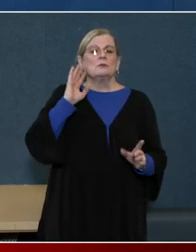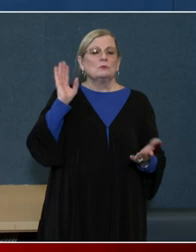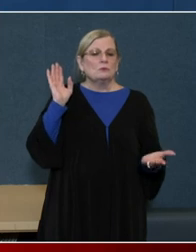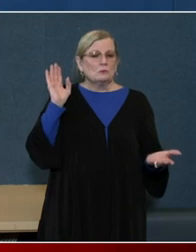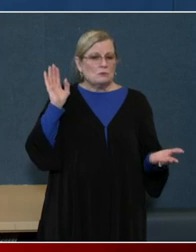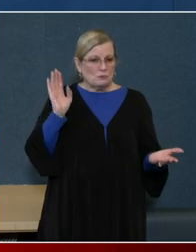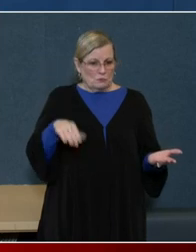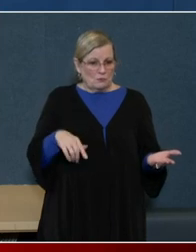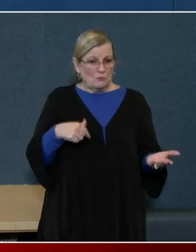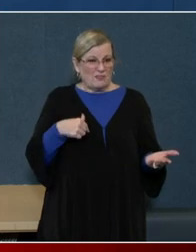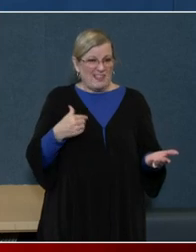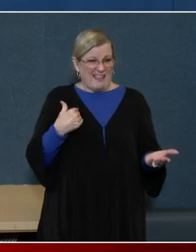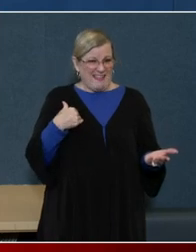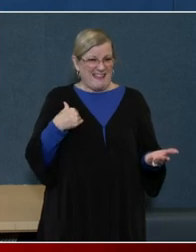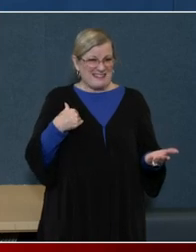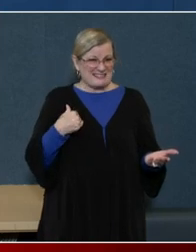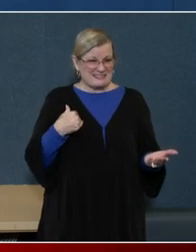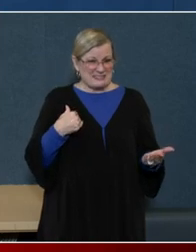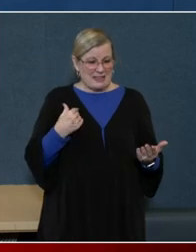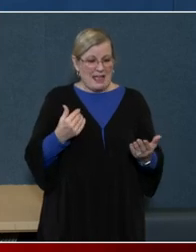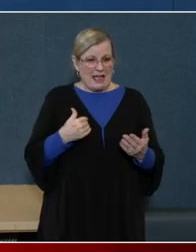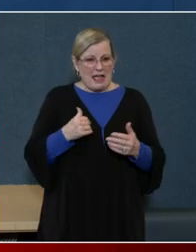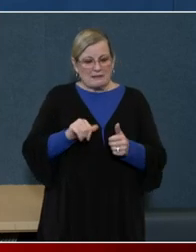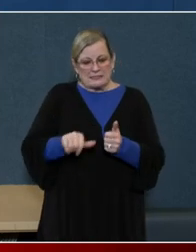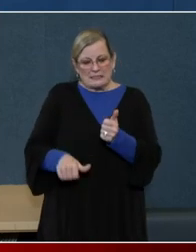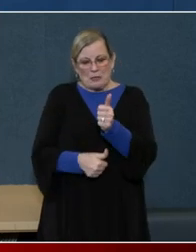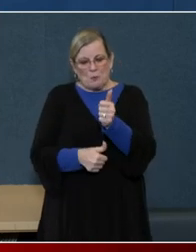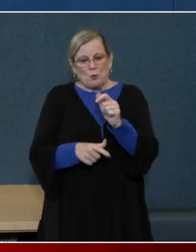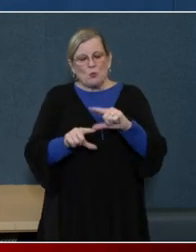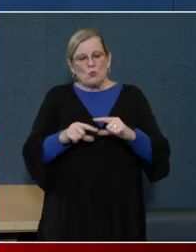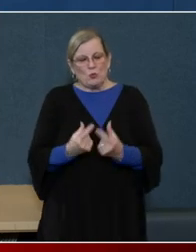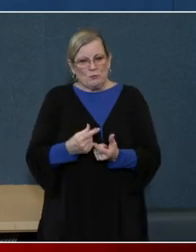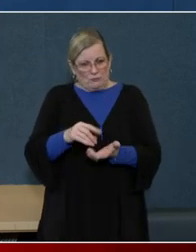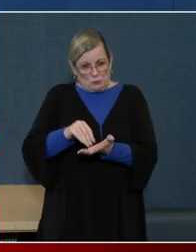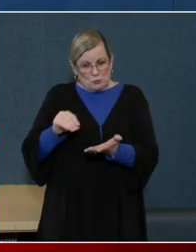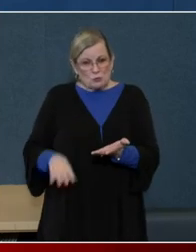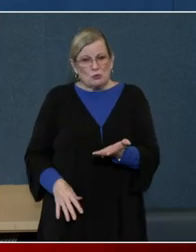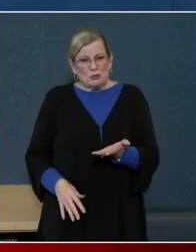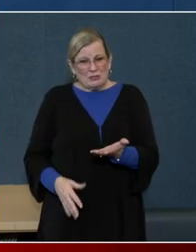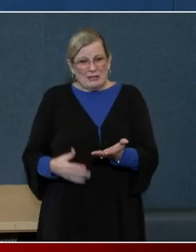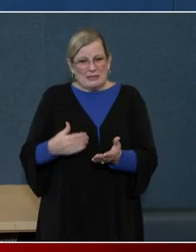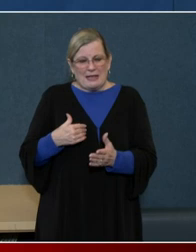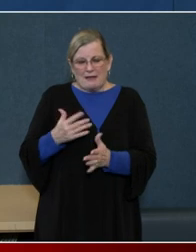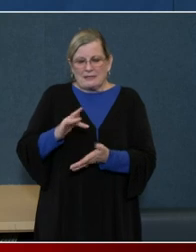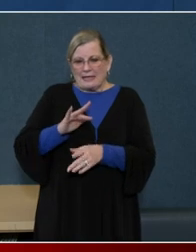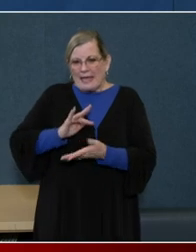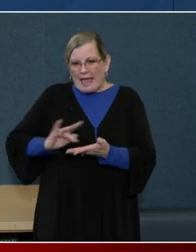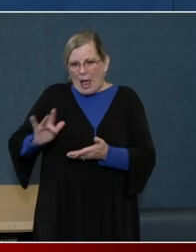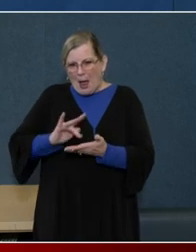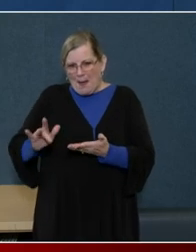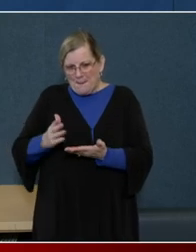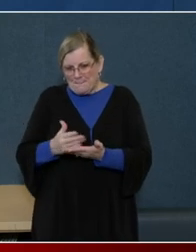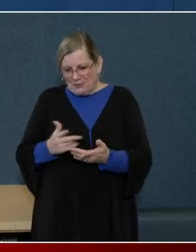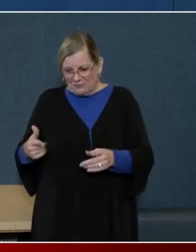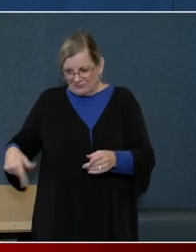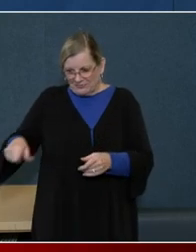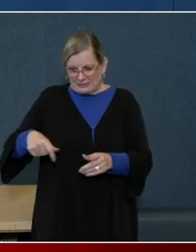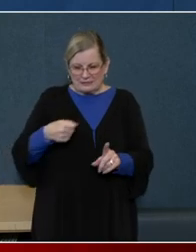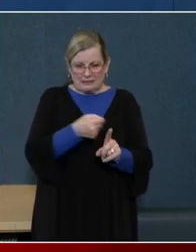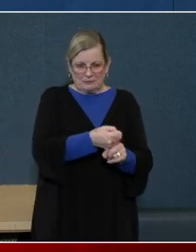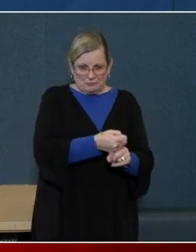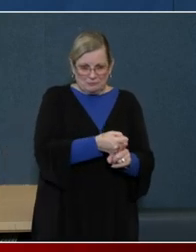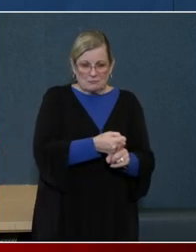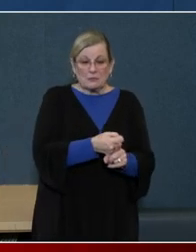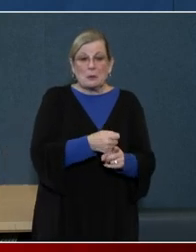of students that have had opportunity gaps prior to COVID-19. And so we're also offering